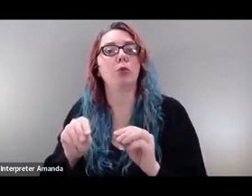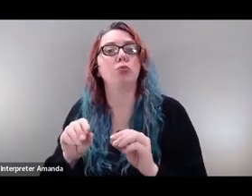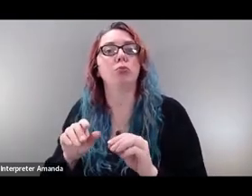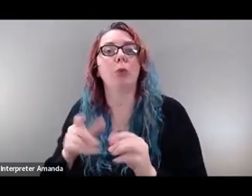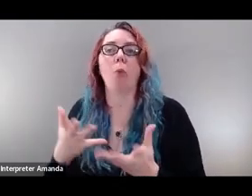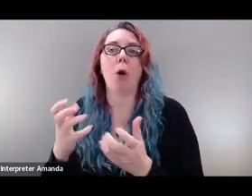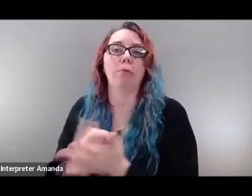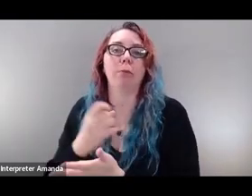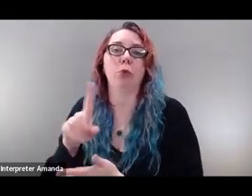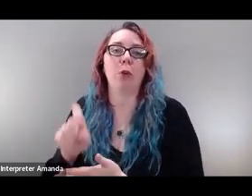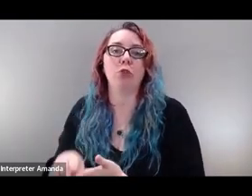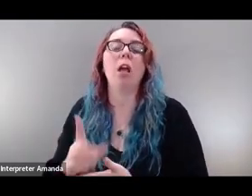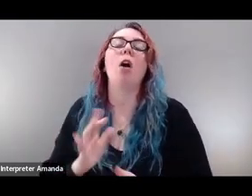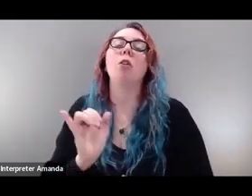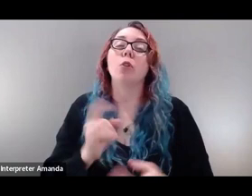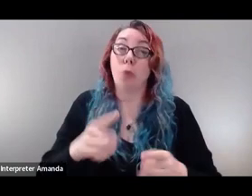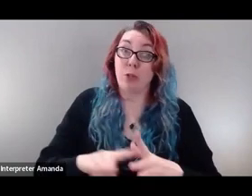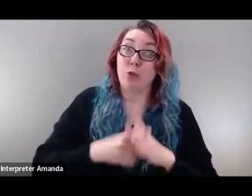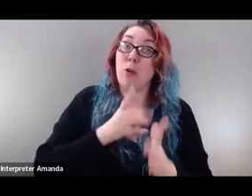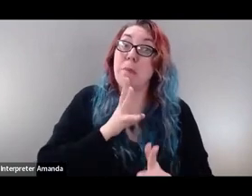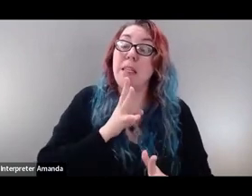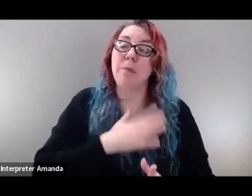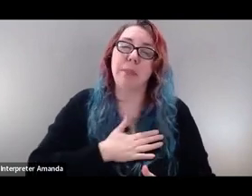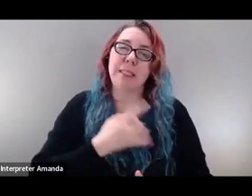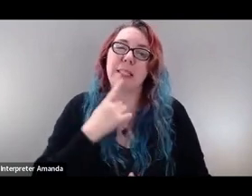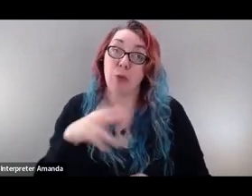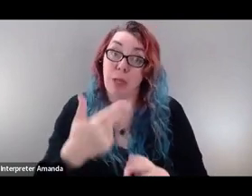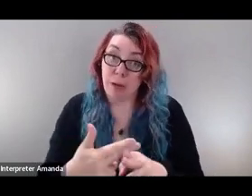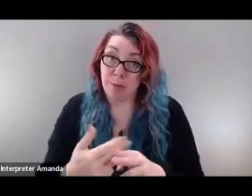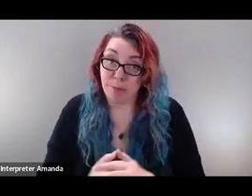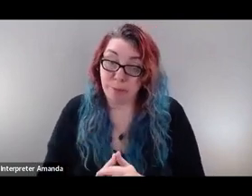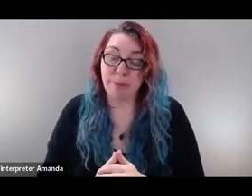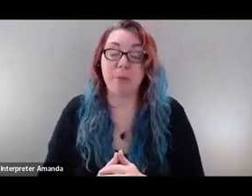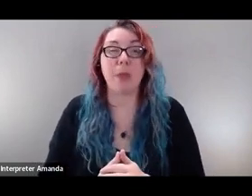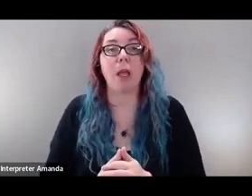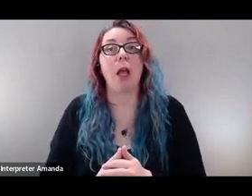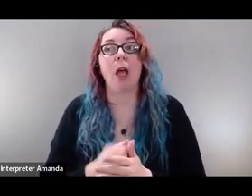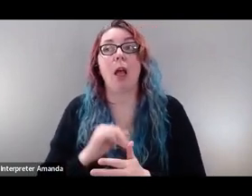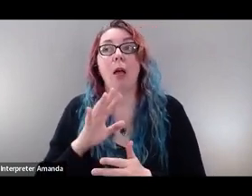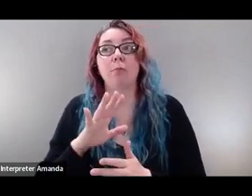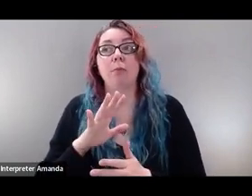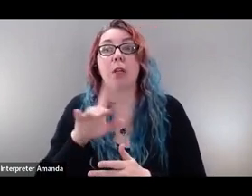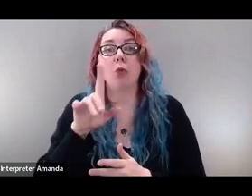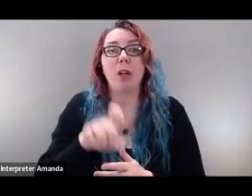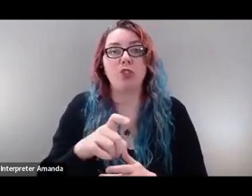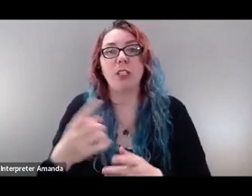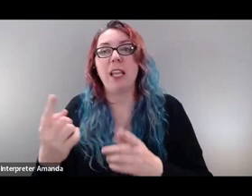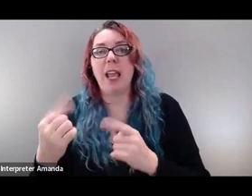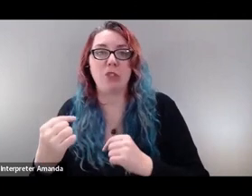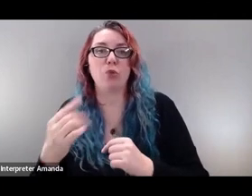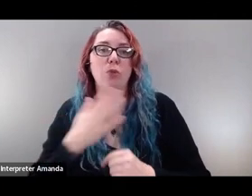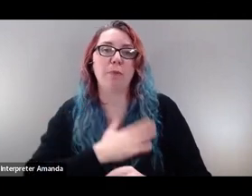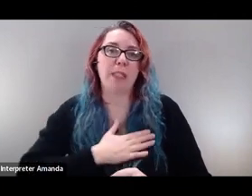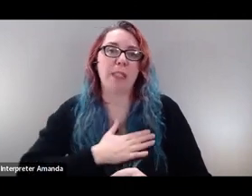would be very appreciated. And please try to keep your questions and your answers quite brief as we only have 20